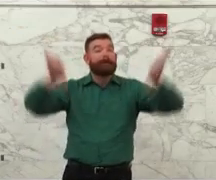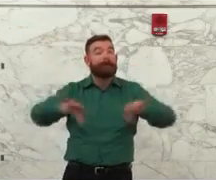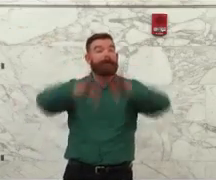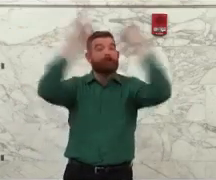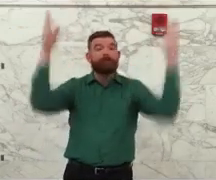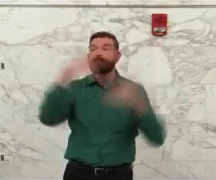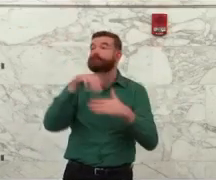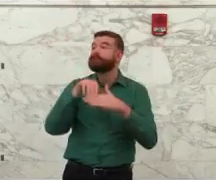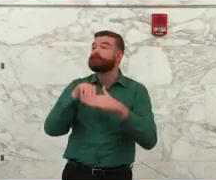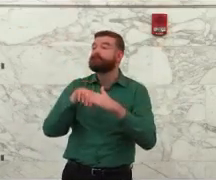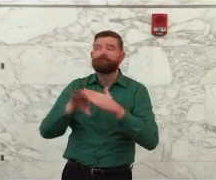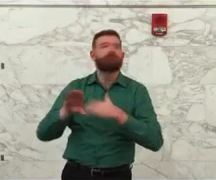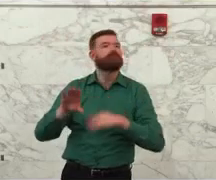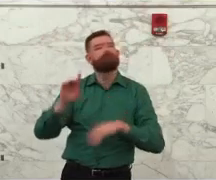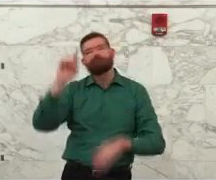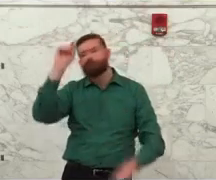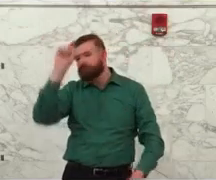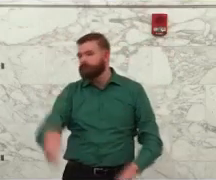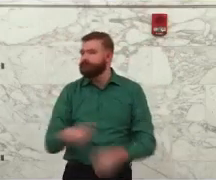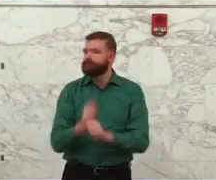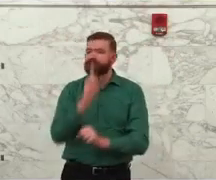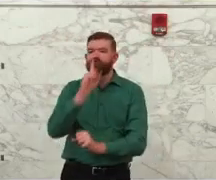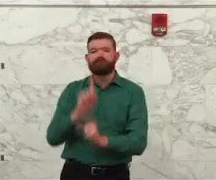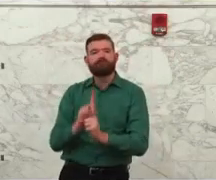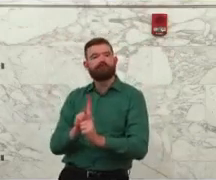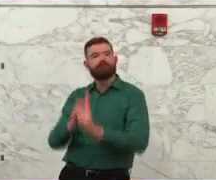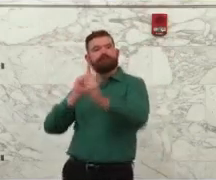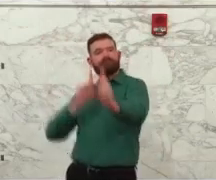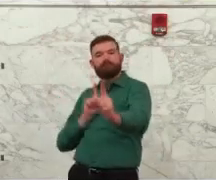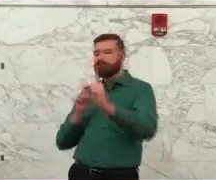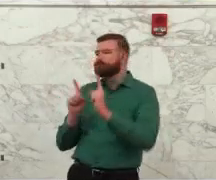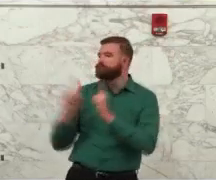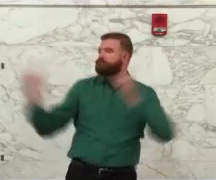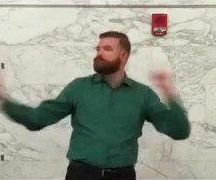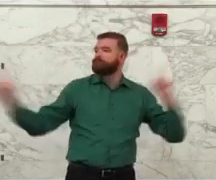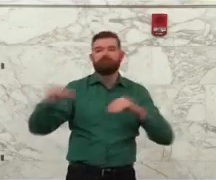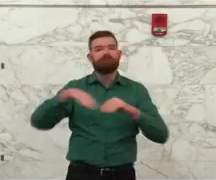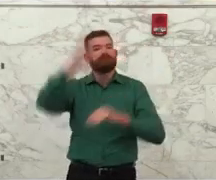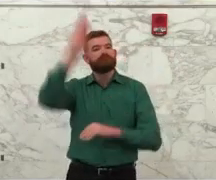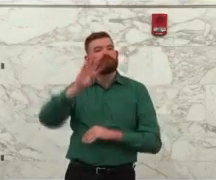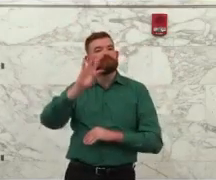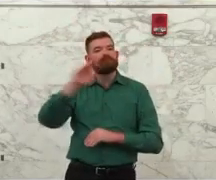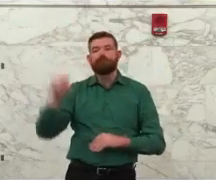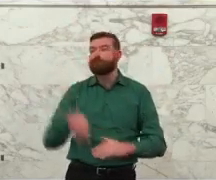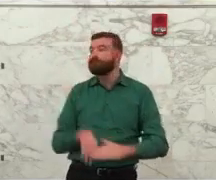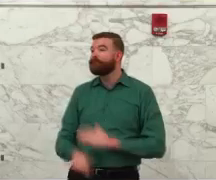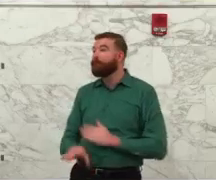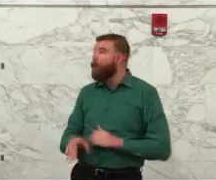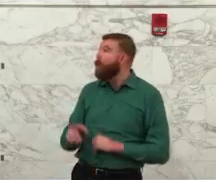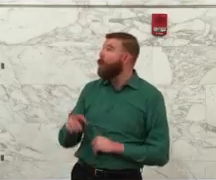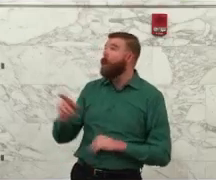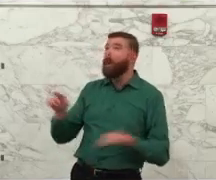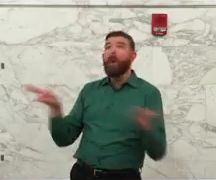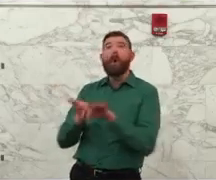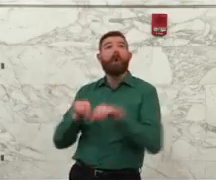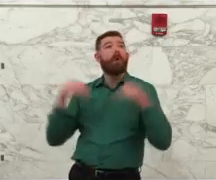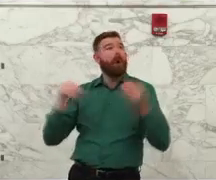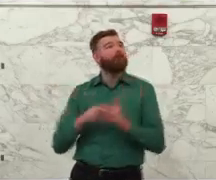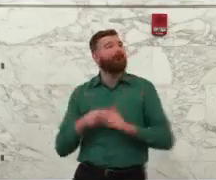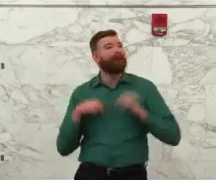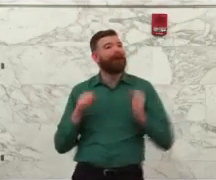are, but you can't be on top of each other, even if it's deemed to be essential. So pick something that we would all agree